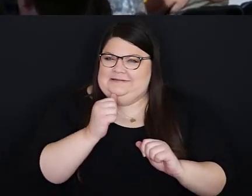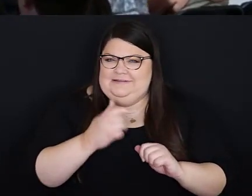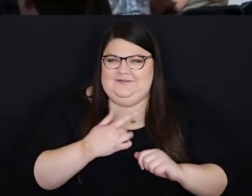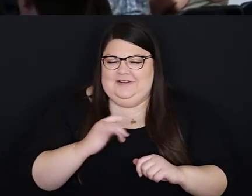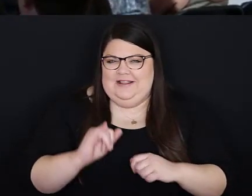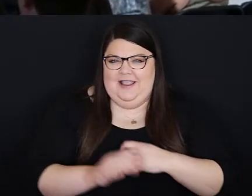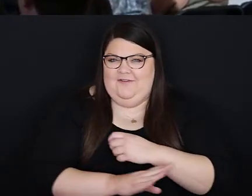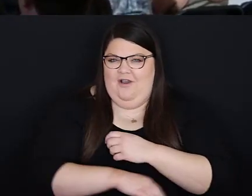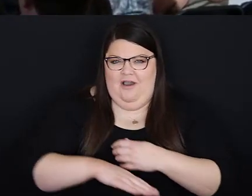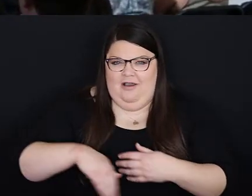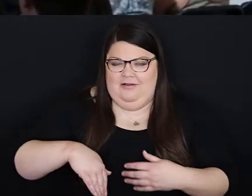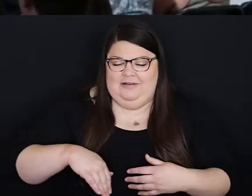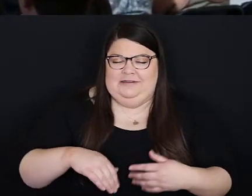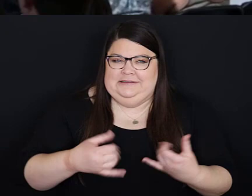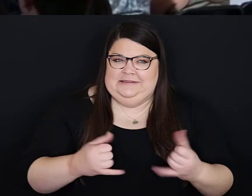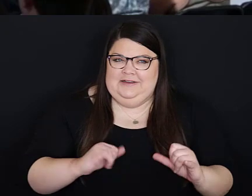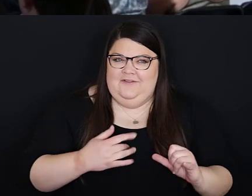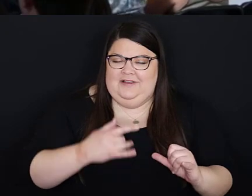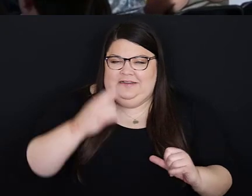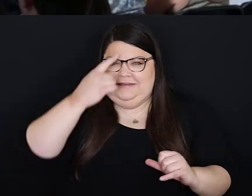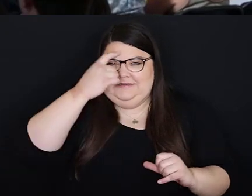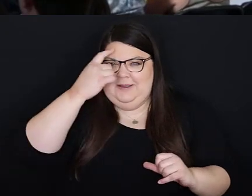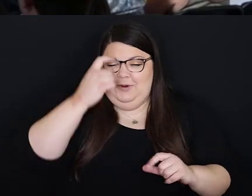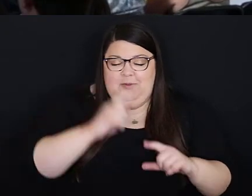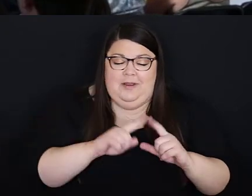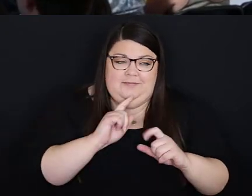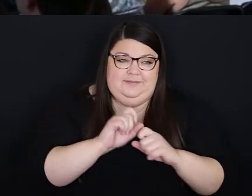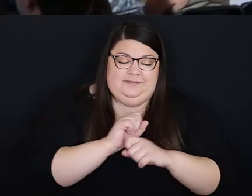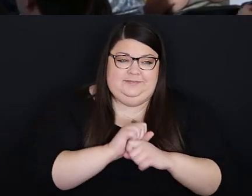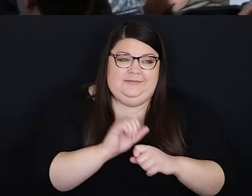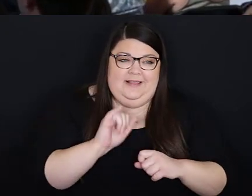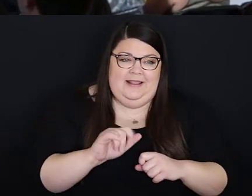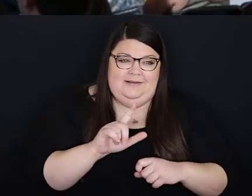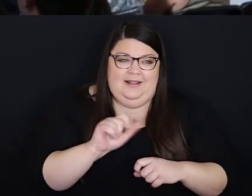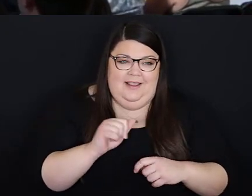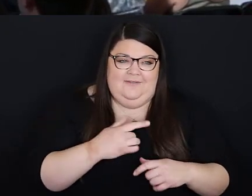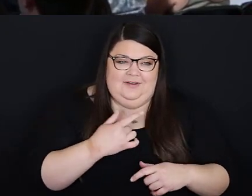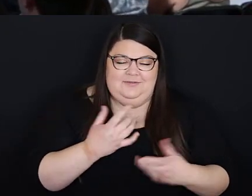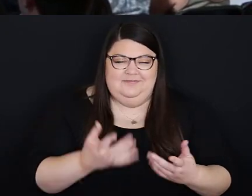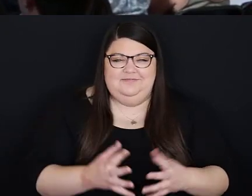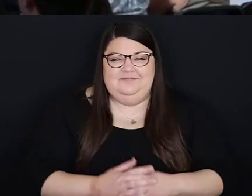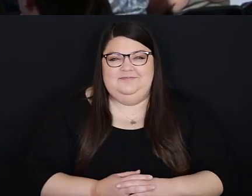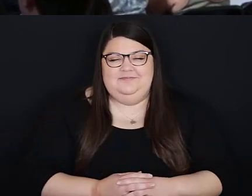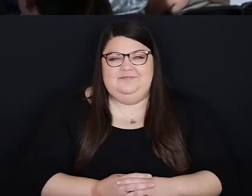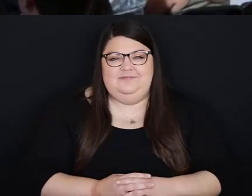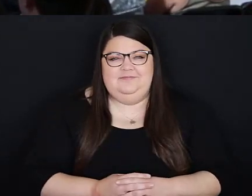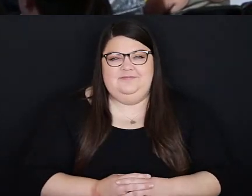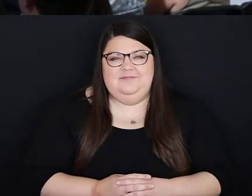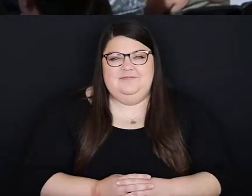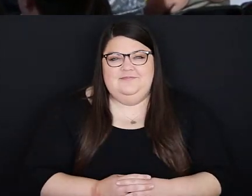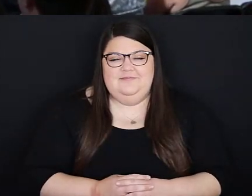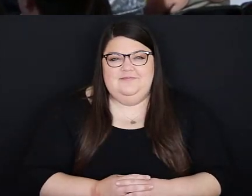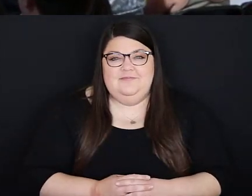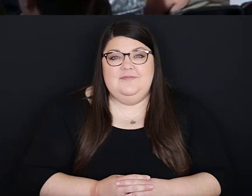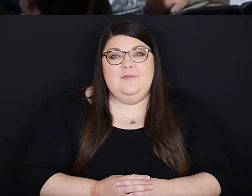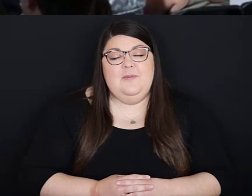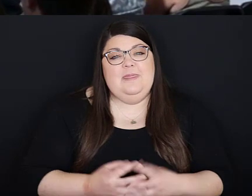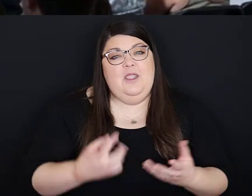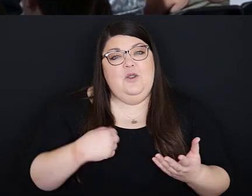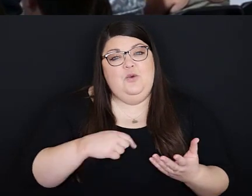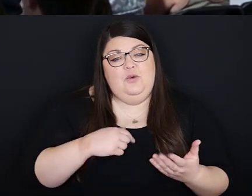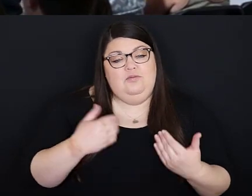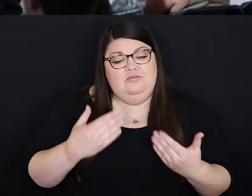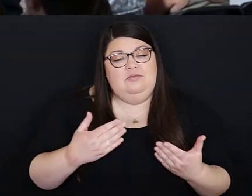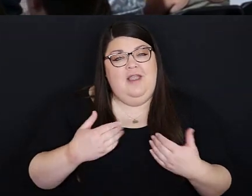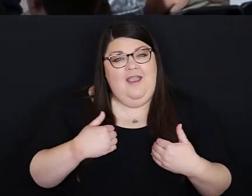like fall out there. It feels like summer, but indeed, this is fall in LA. We are going to